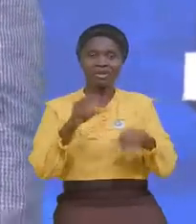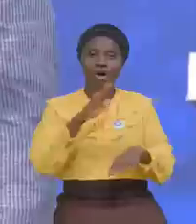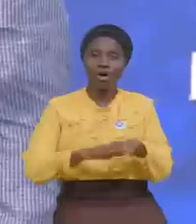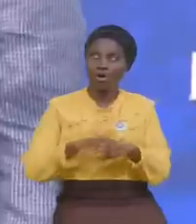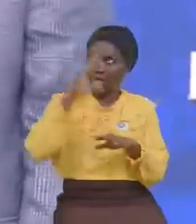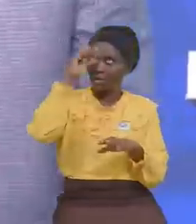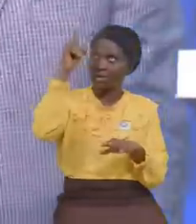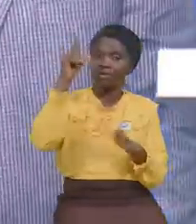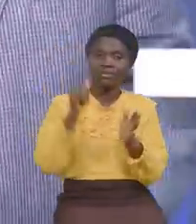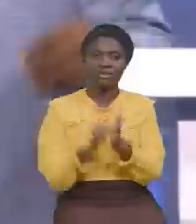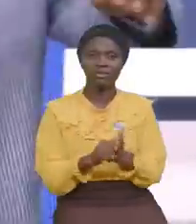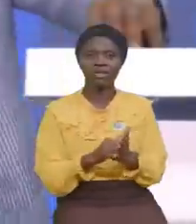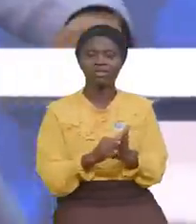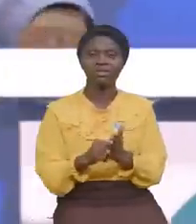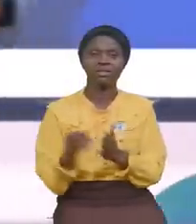to heaven.